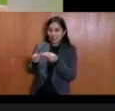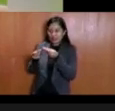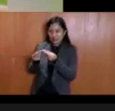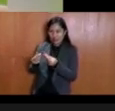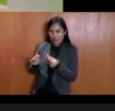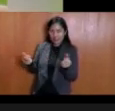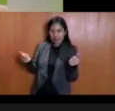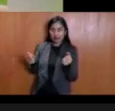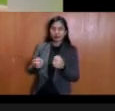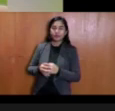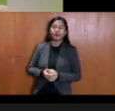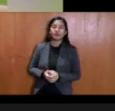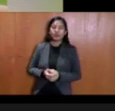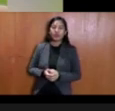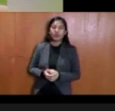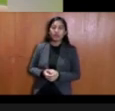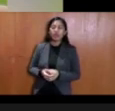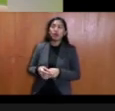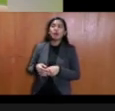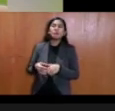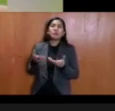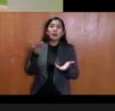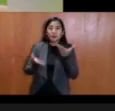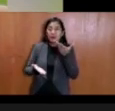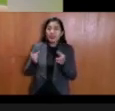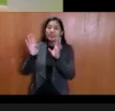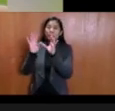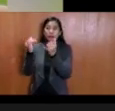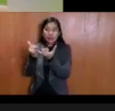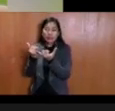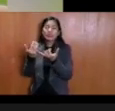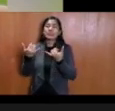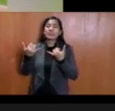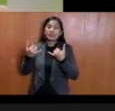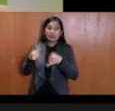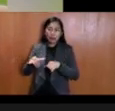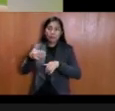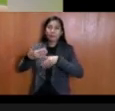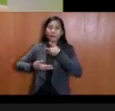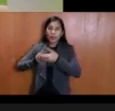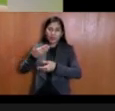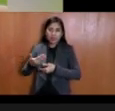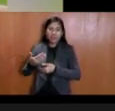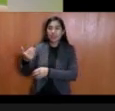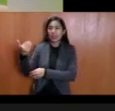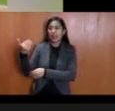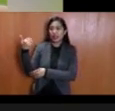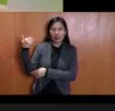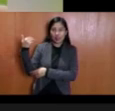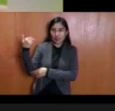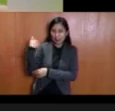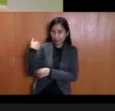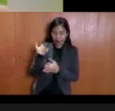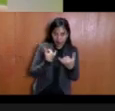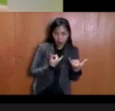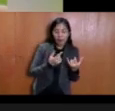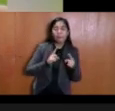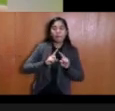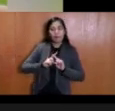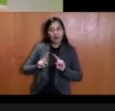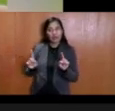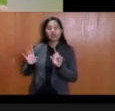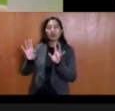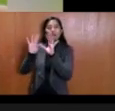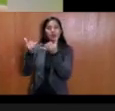are probably they're putting effort into that, but they're not yet there. And that is why I'm saying they are ready to be part of the solution. They